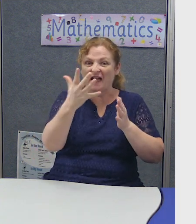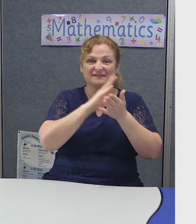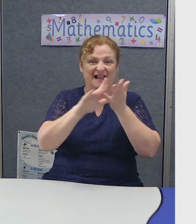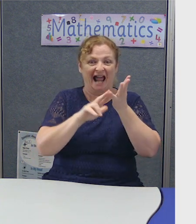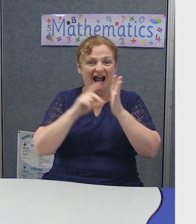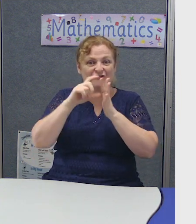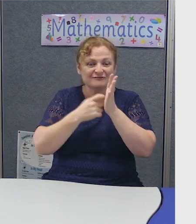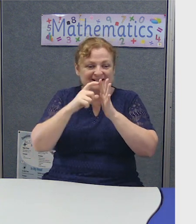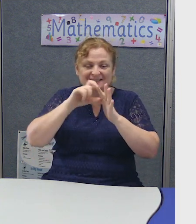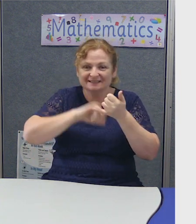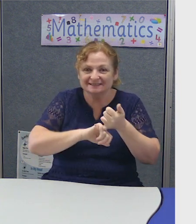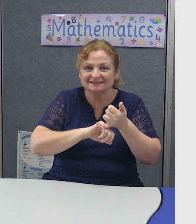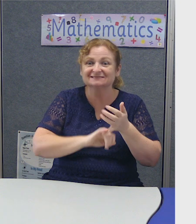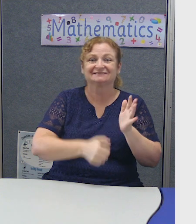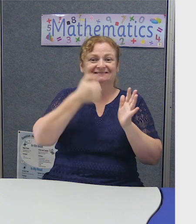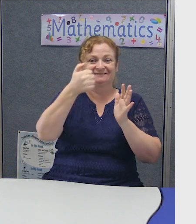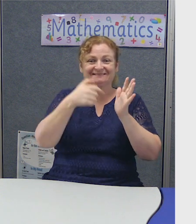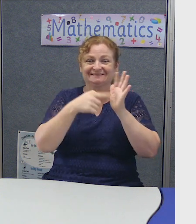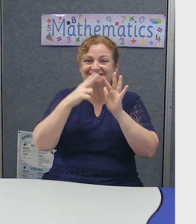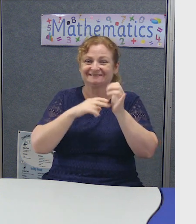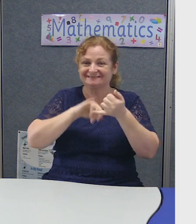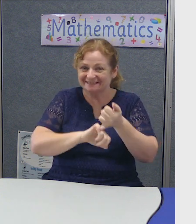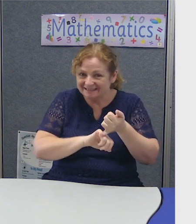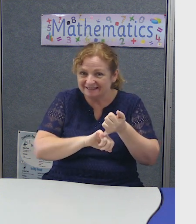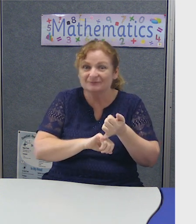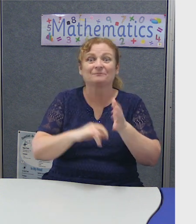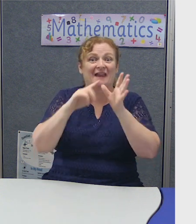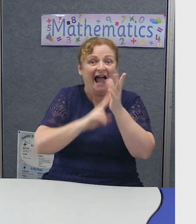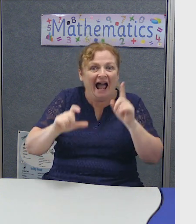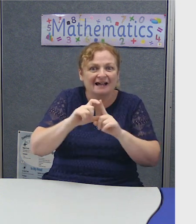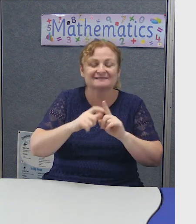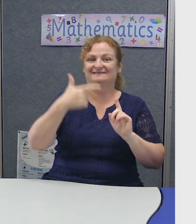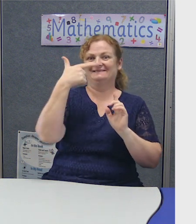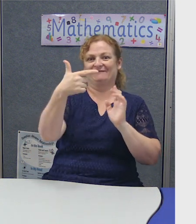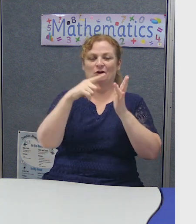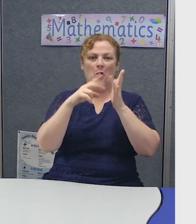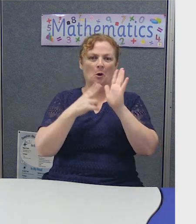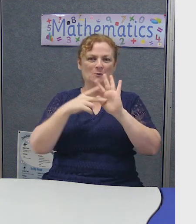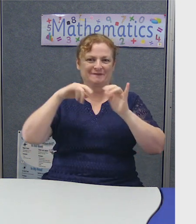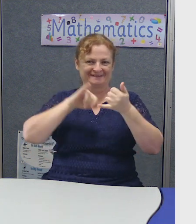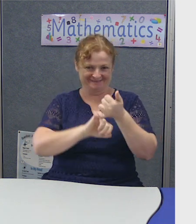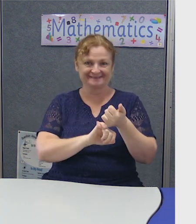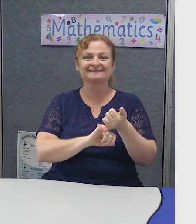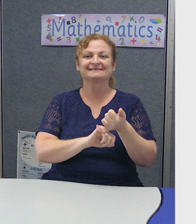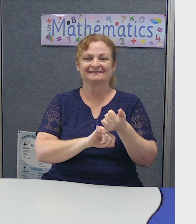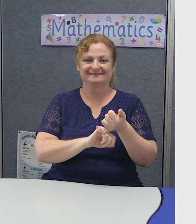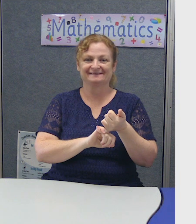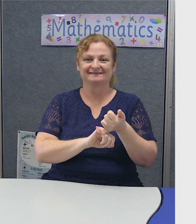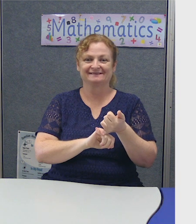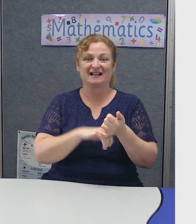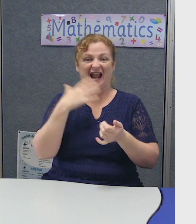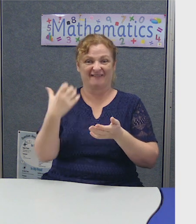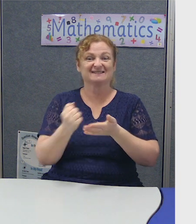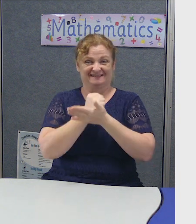5 hundreds, 6 tens, and 7 ones. So the number